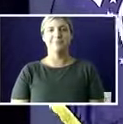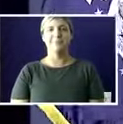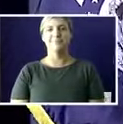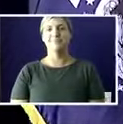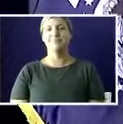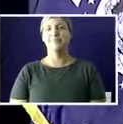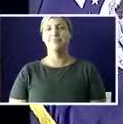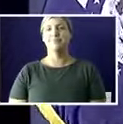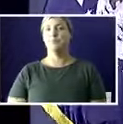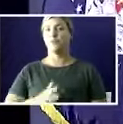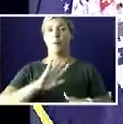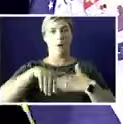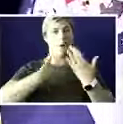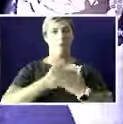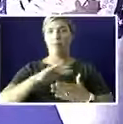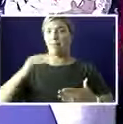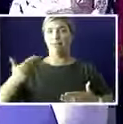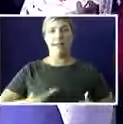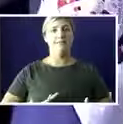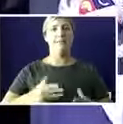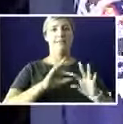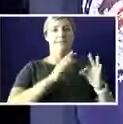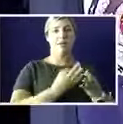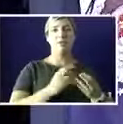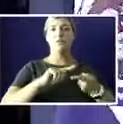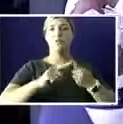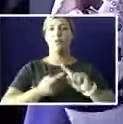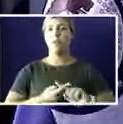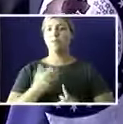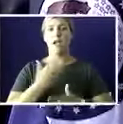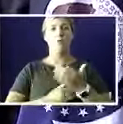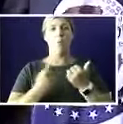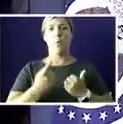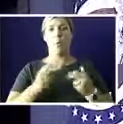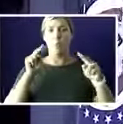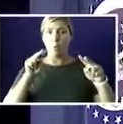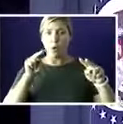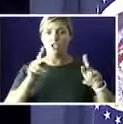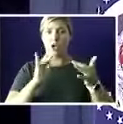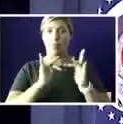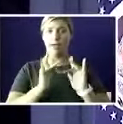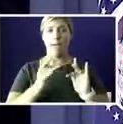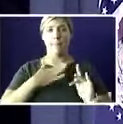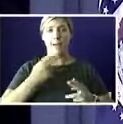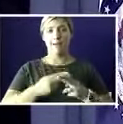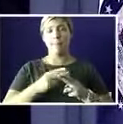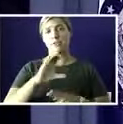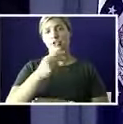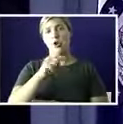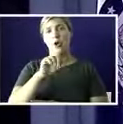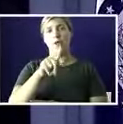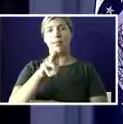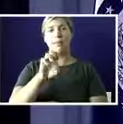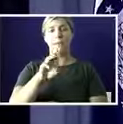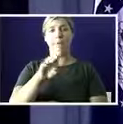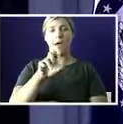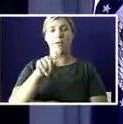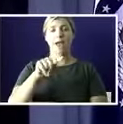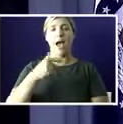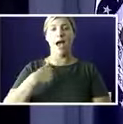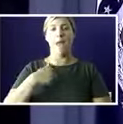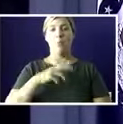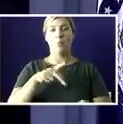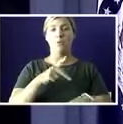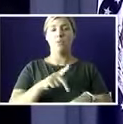To all of our guests and our families and friends and those of you watching online, I'm Charlie Belt. It's my honor to serve as principal here at Blue